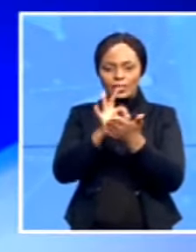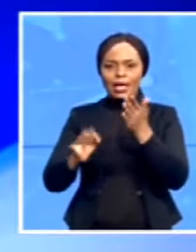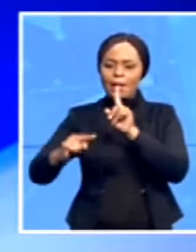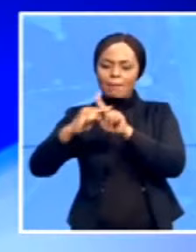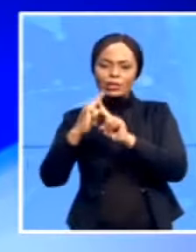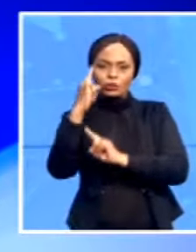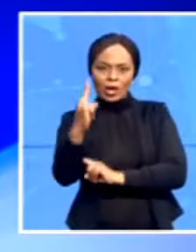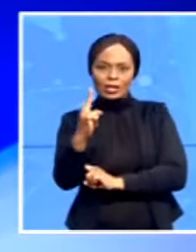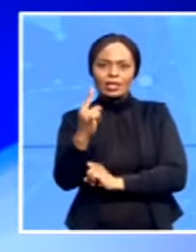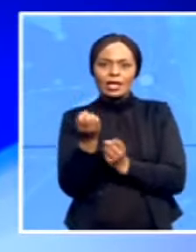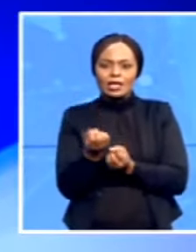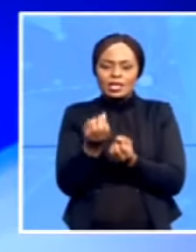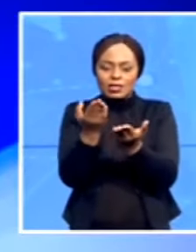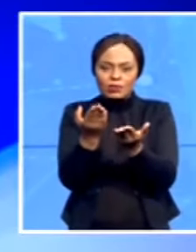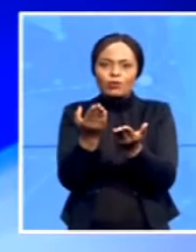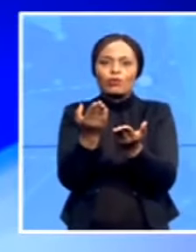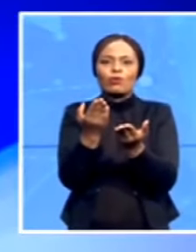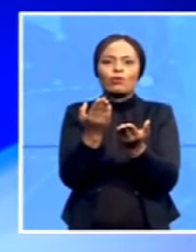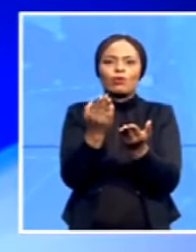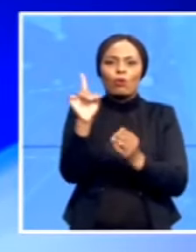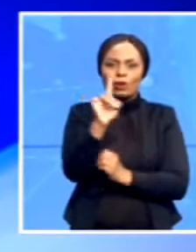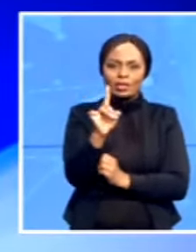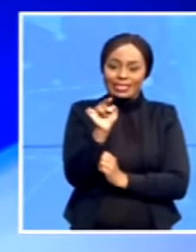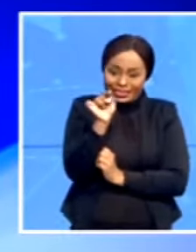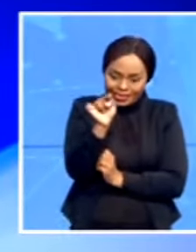which you then use for a particular